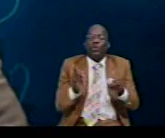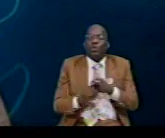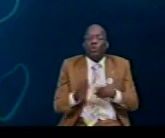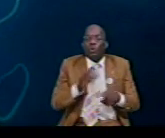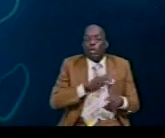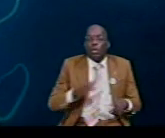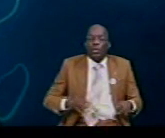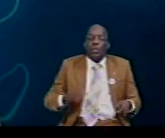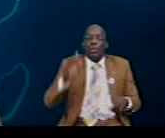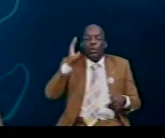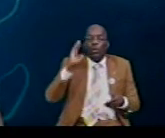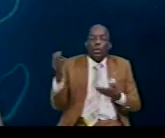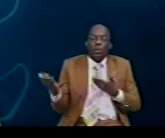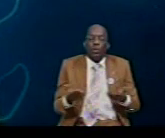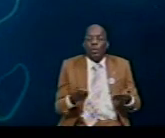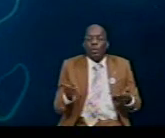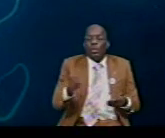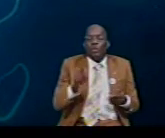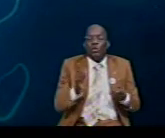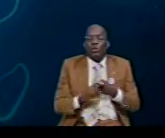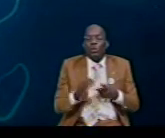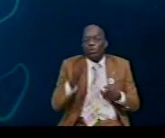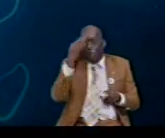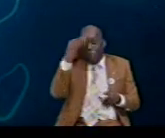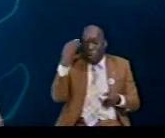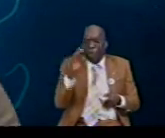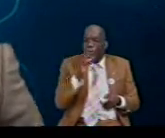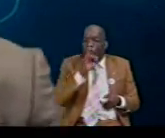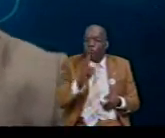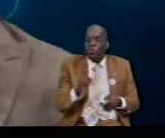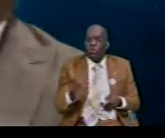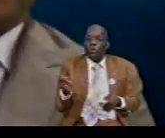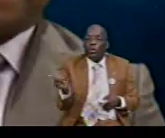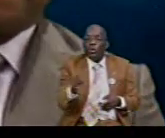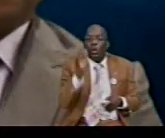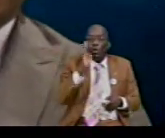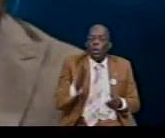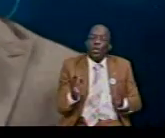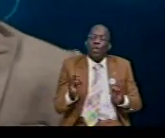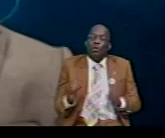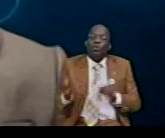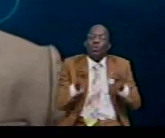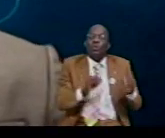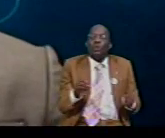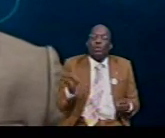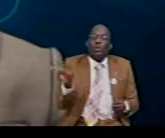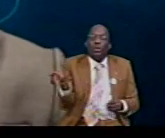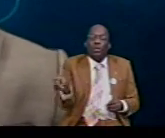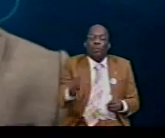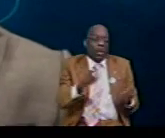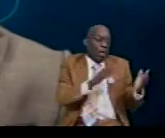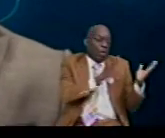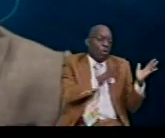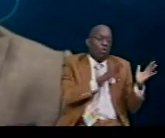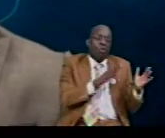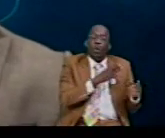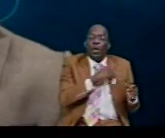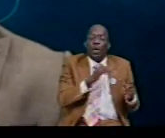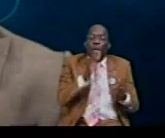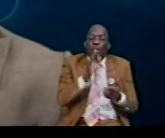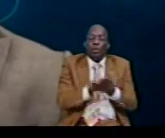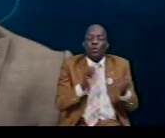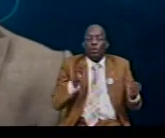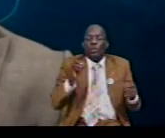will bring them to put their hope, their trust, the more in the Lord. Pray for them that God will save the people by